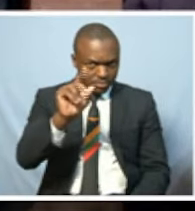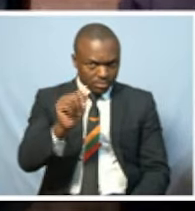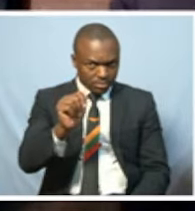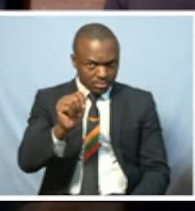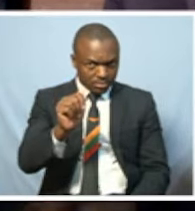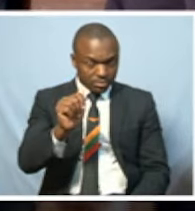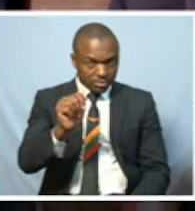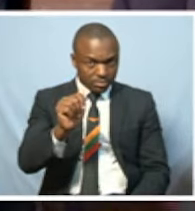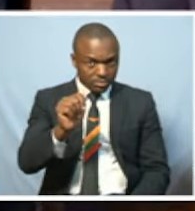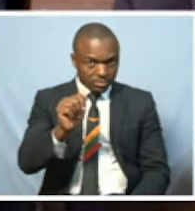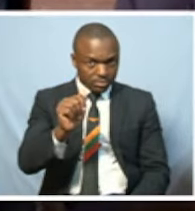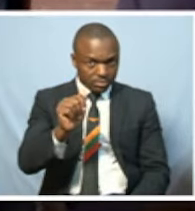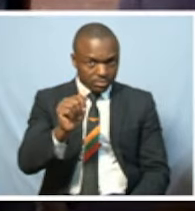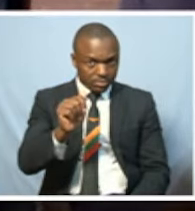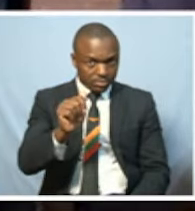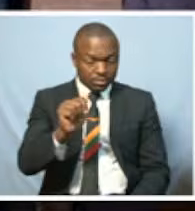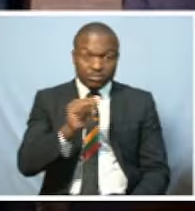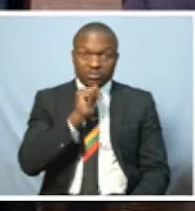Okay, not Jonda buses.